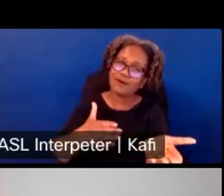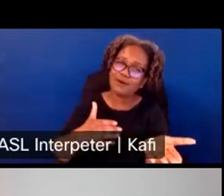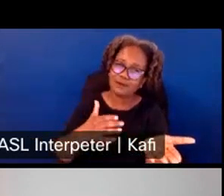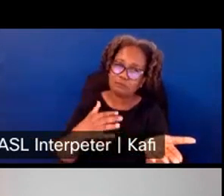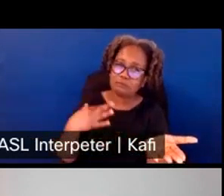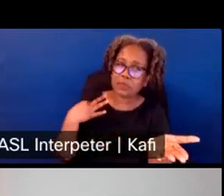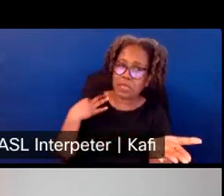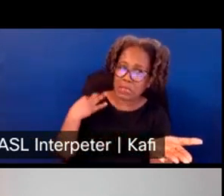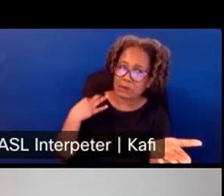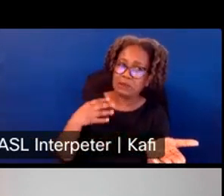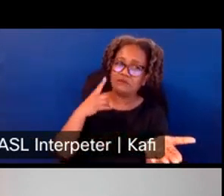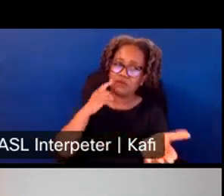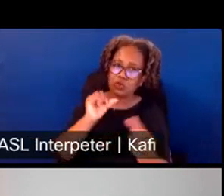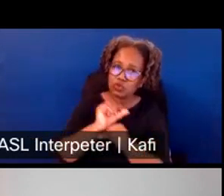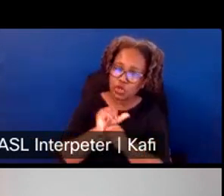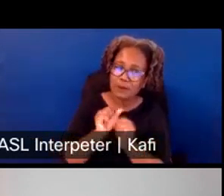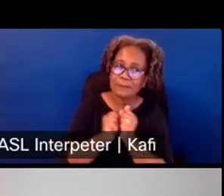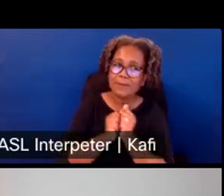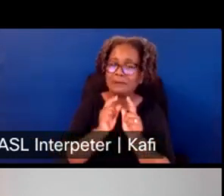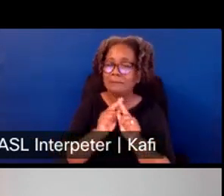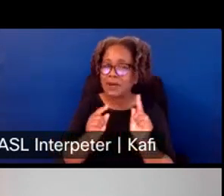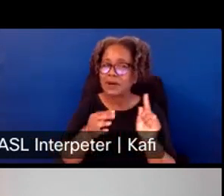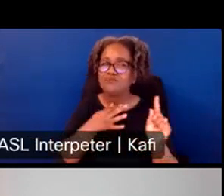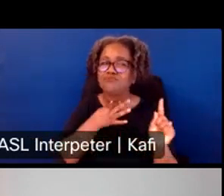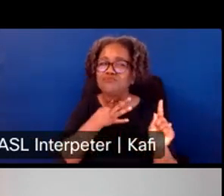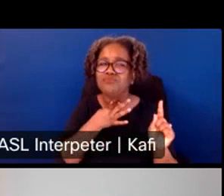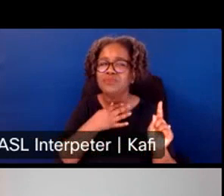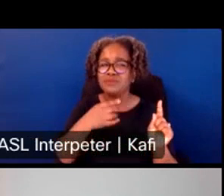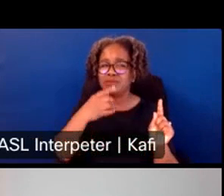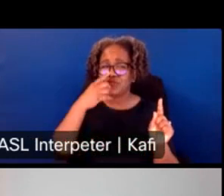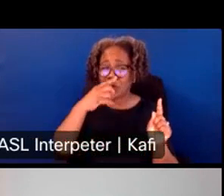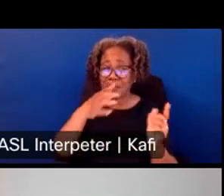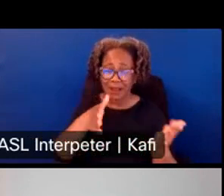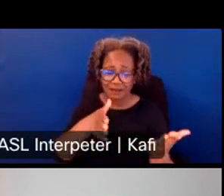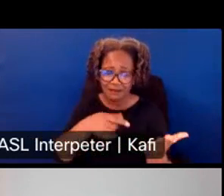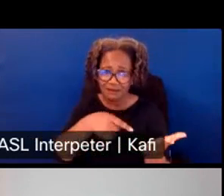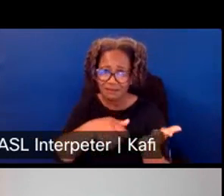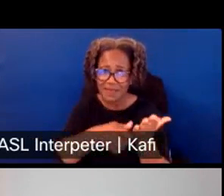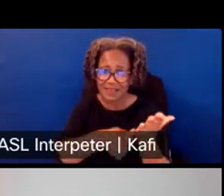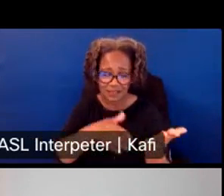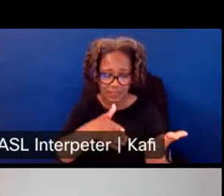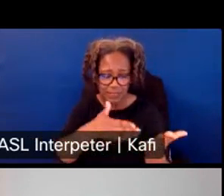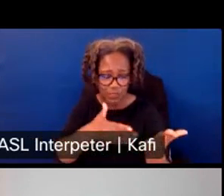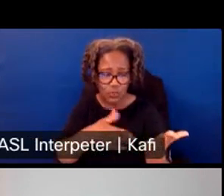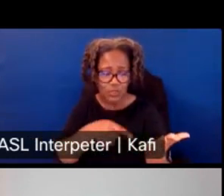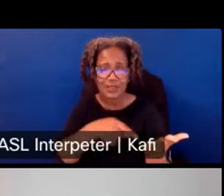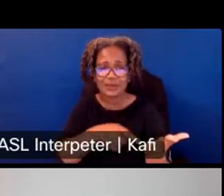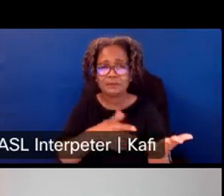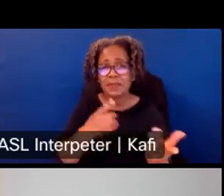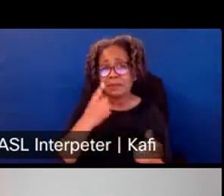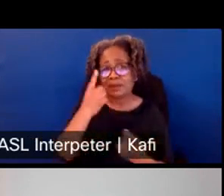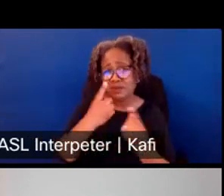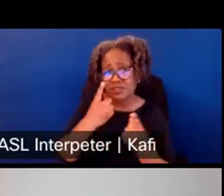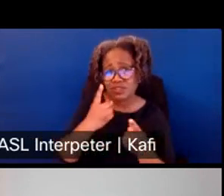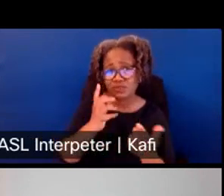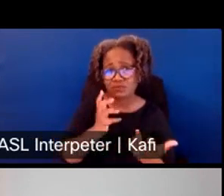recommendation. If you would consider some of these hairstyles and change your hairstyle to fit a